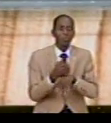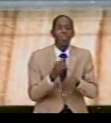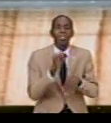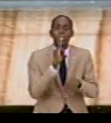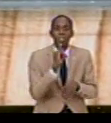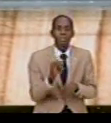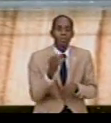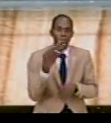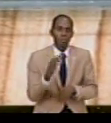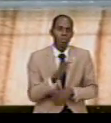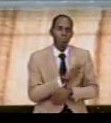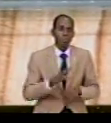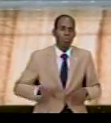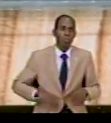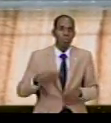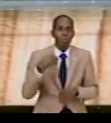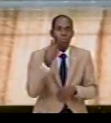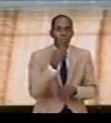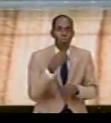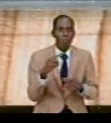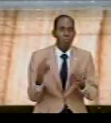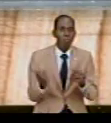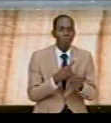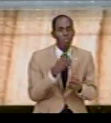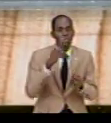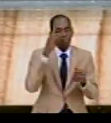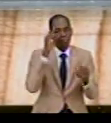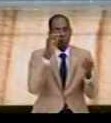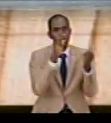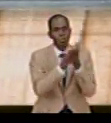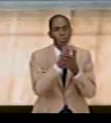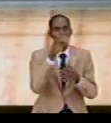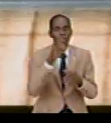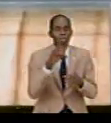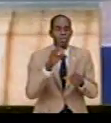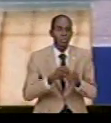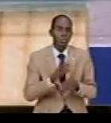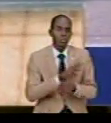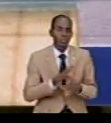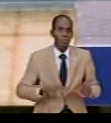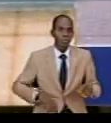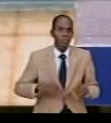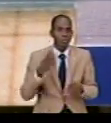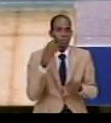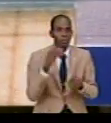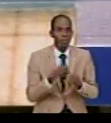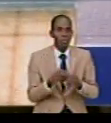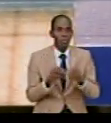Christ, who first trusted in Christ.